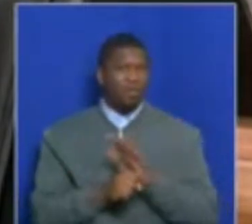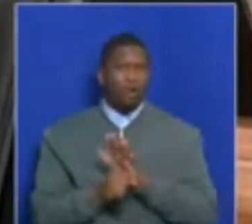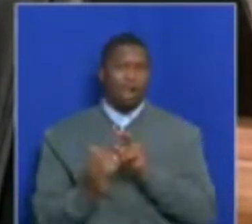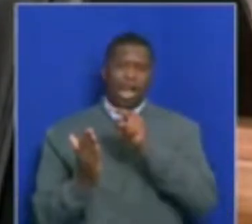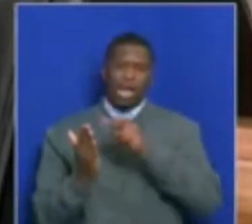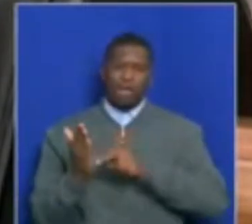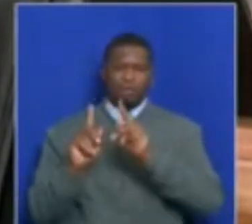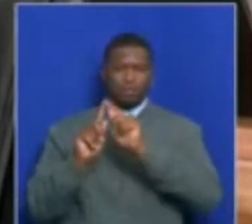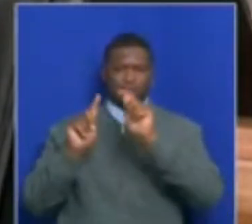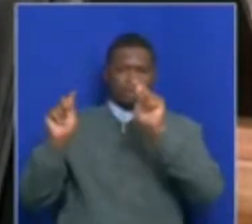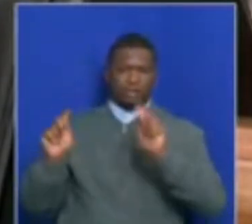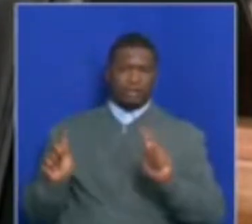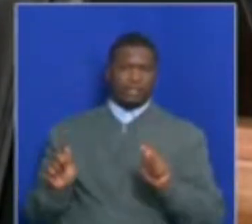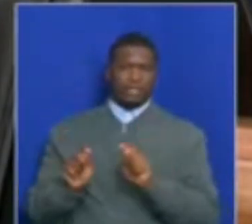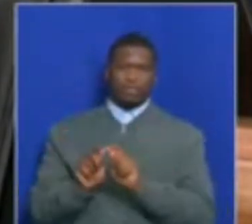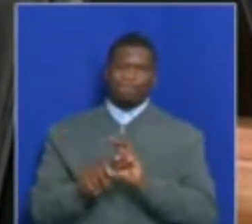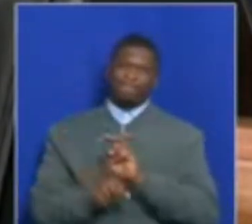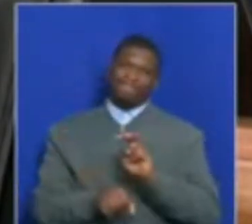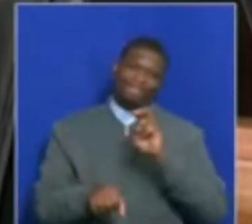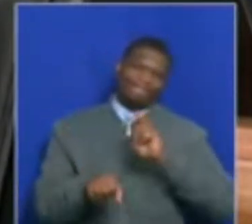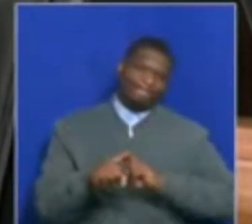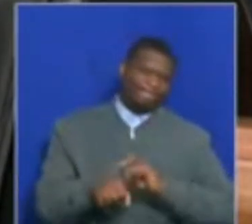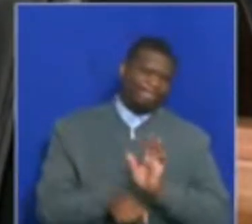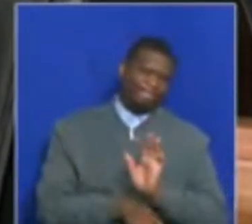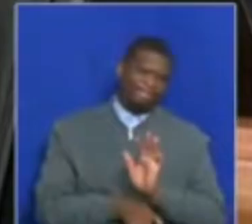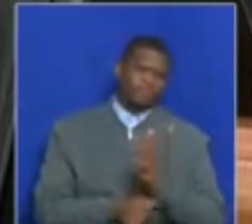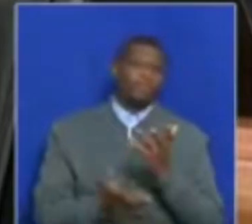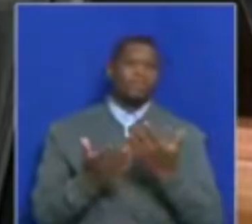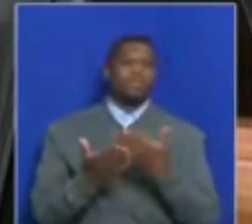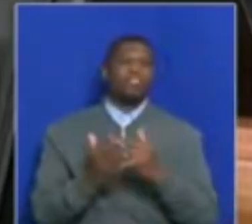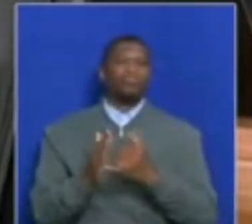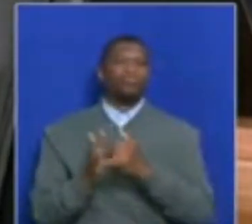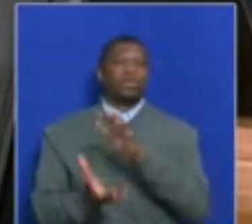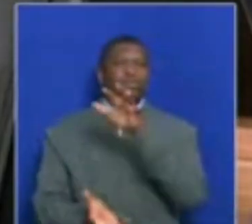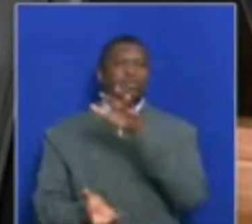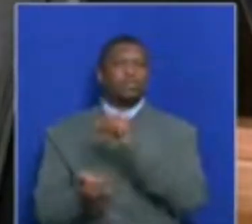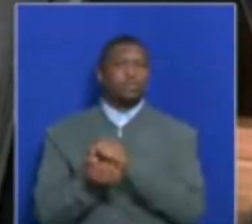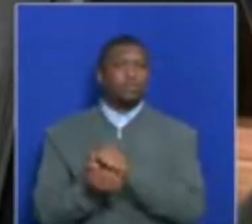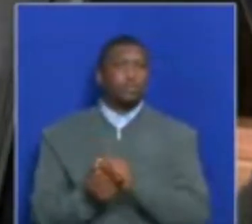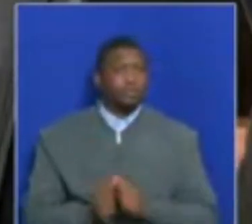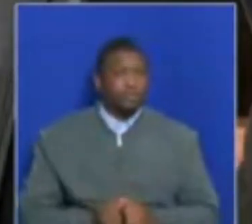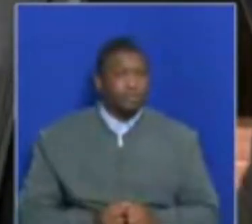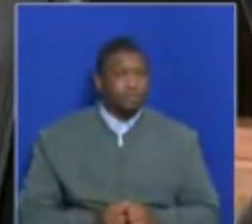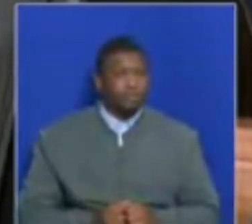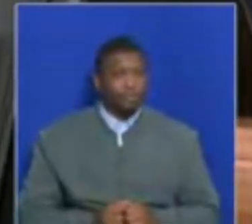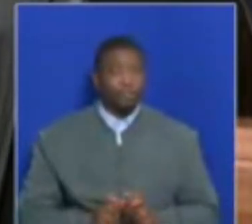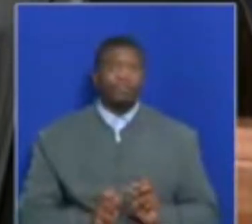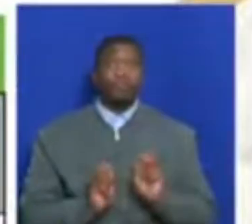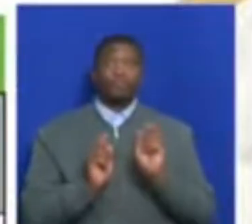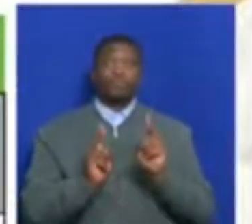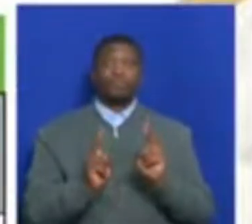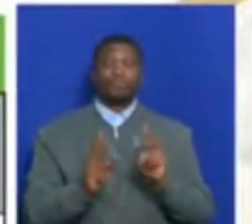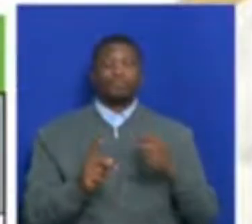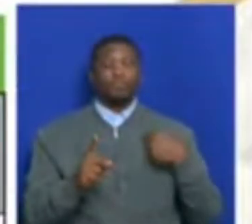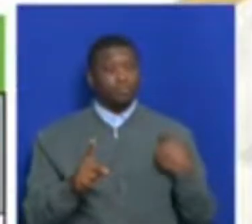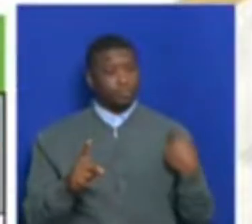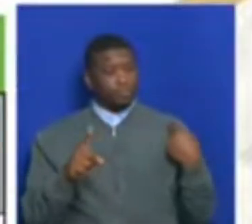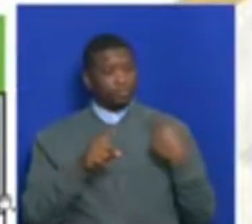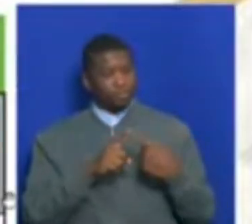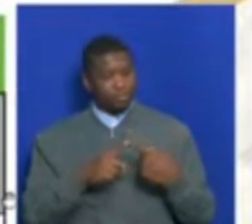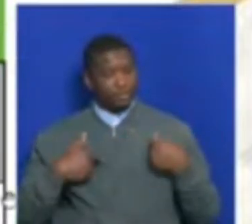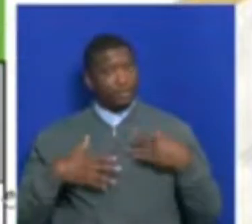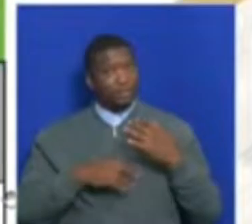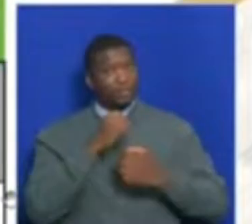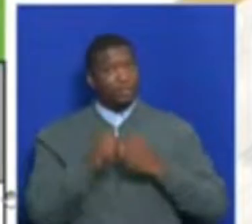maybe summarize it. Okay. Since 2023, there has been